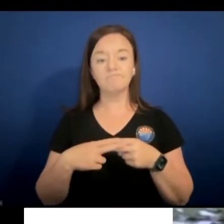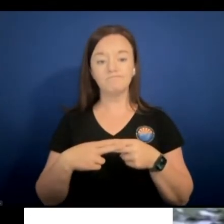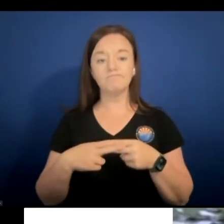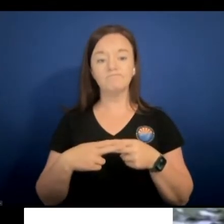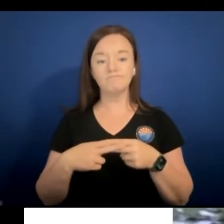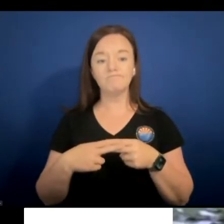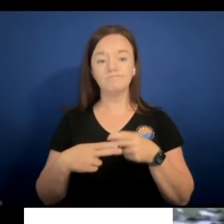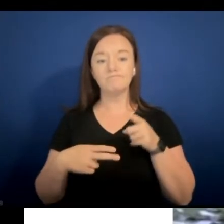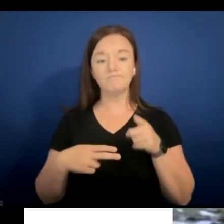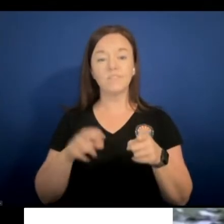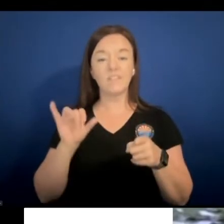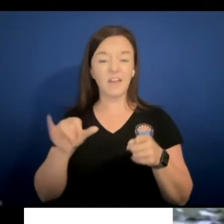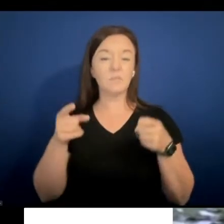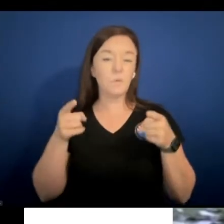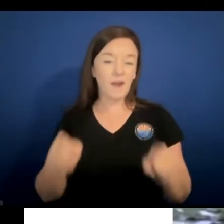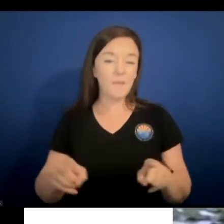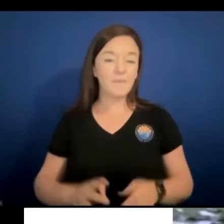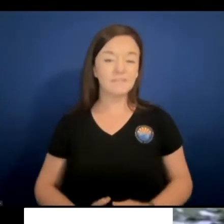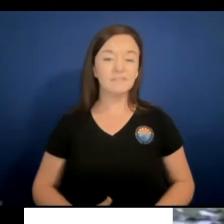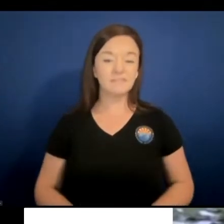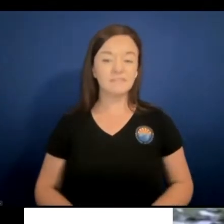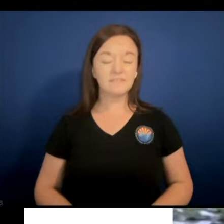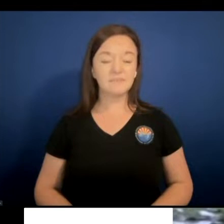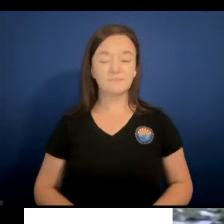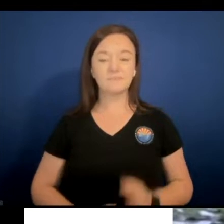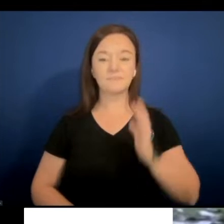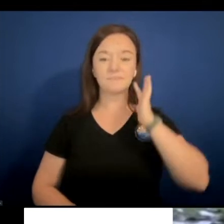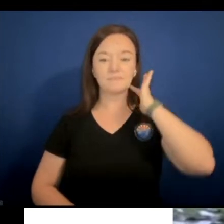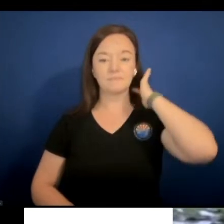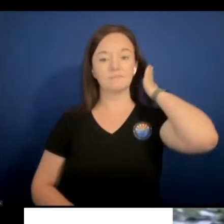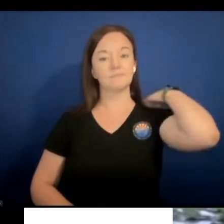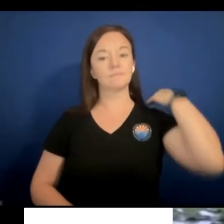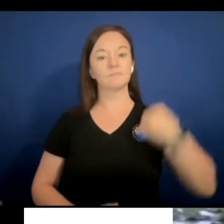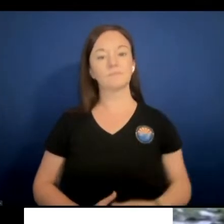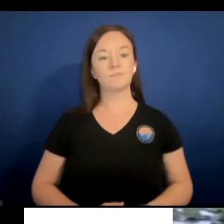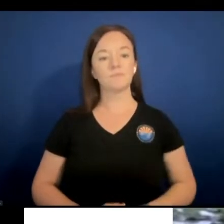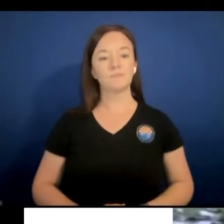this is what happened. And that rain cloud